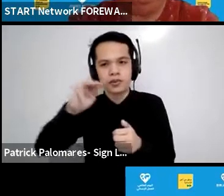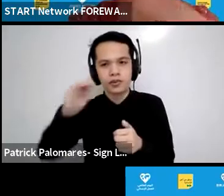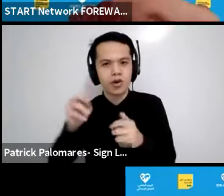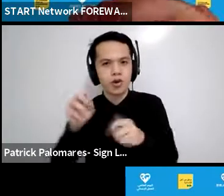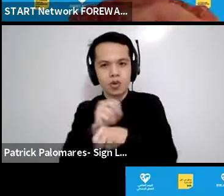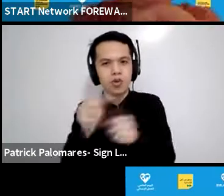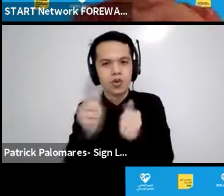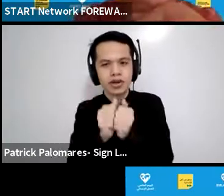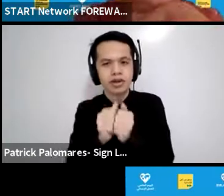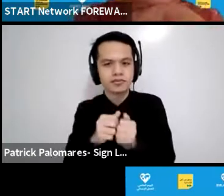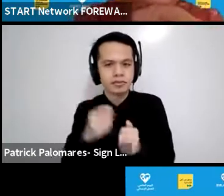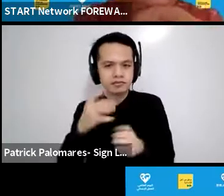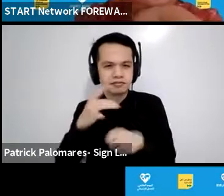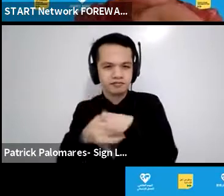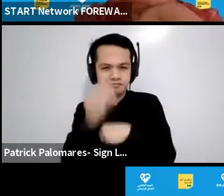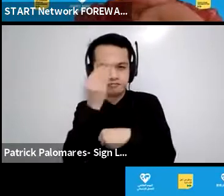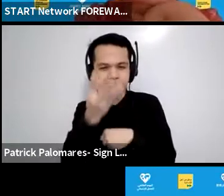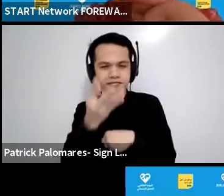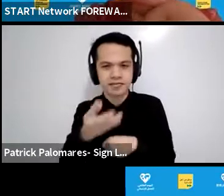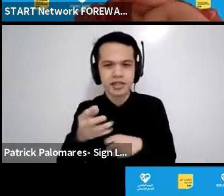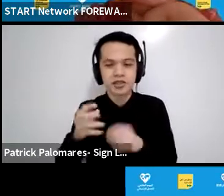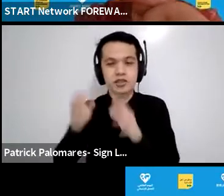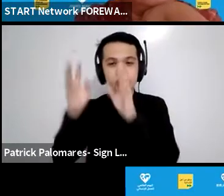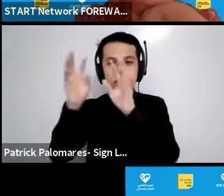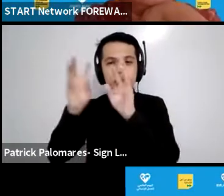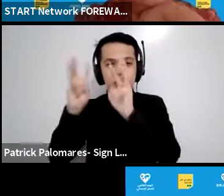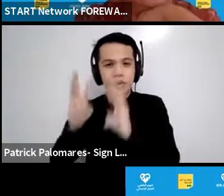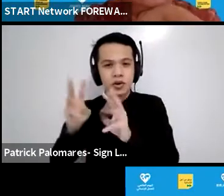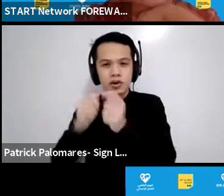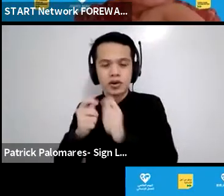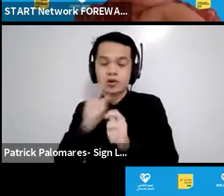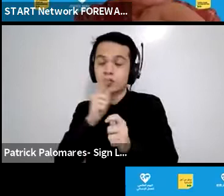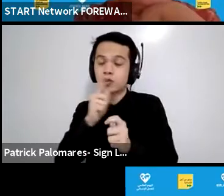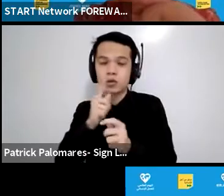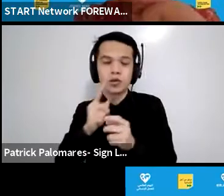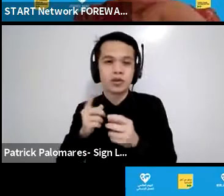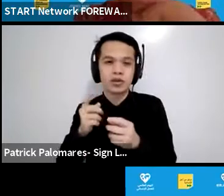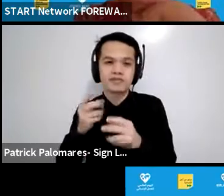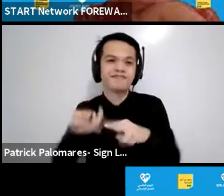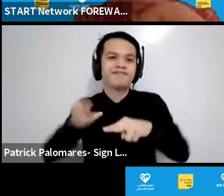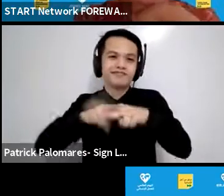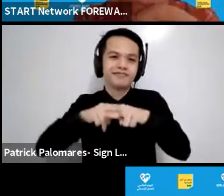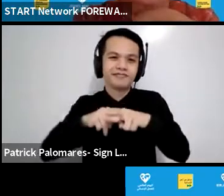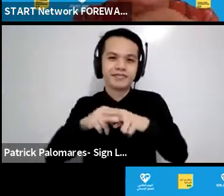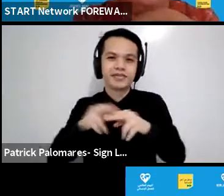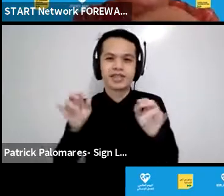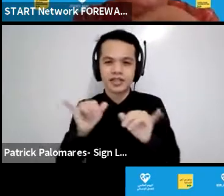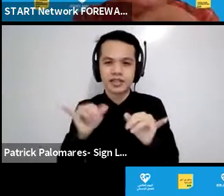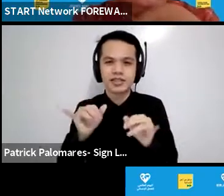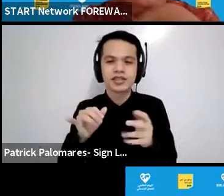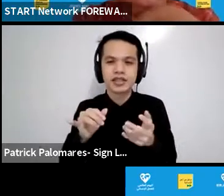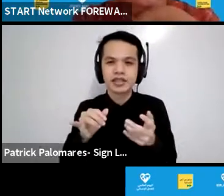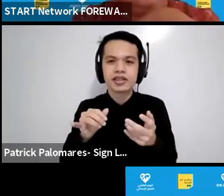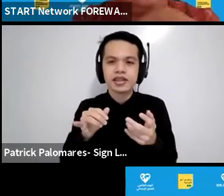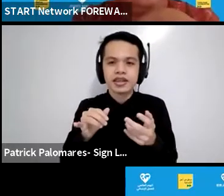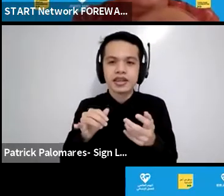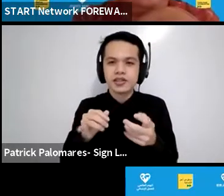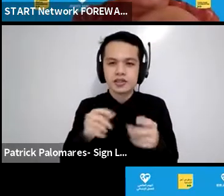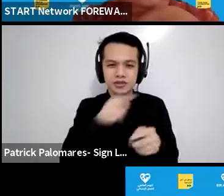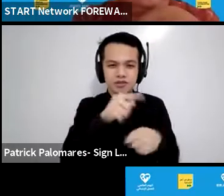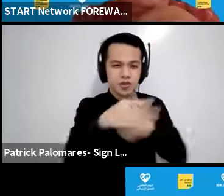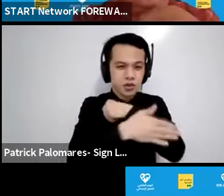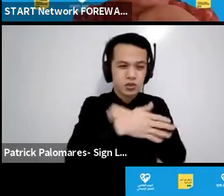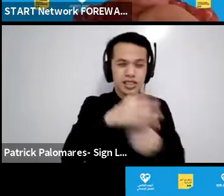we said earlier, because climate change is a risk multiplier. So a lot of the communities, displaced communities,